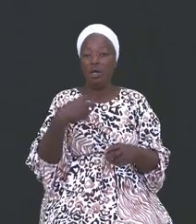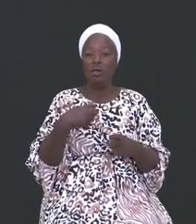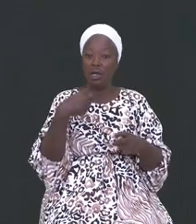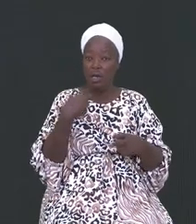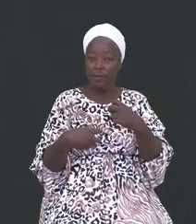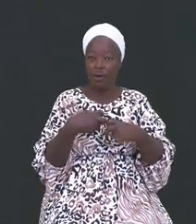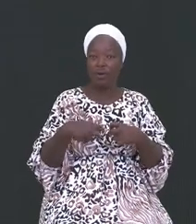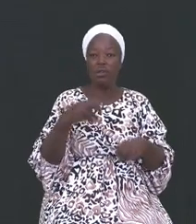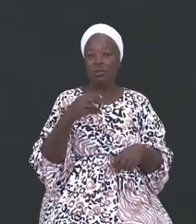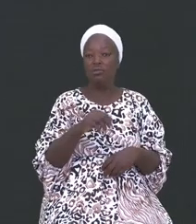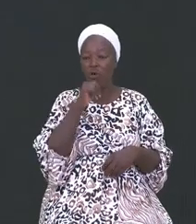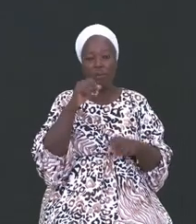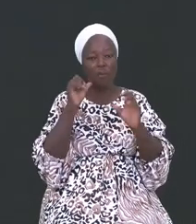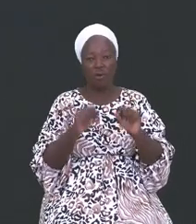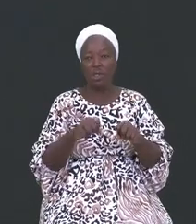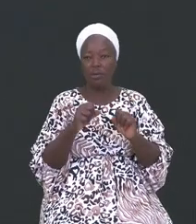impossible,